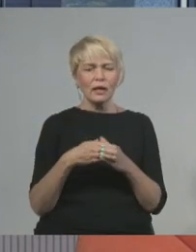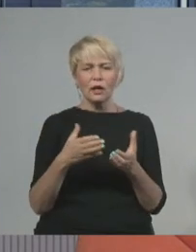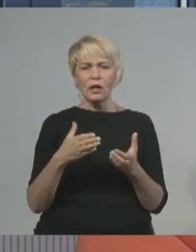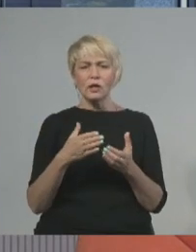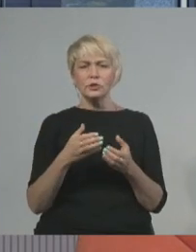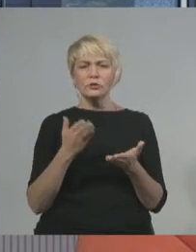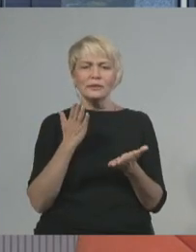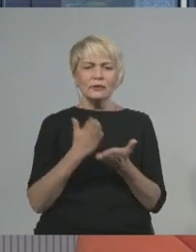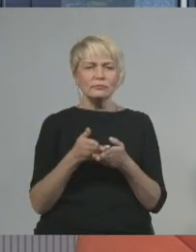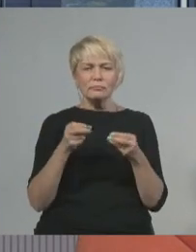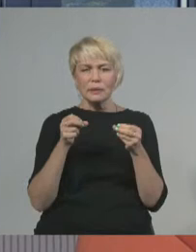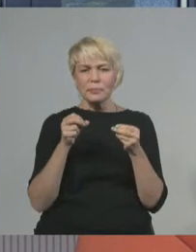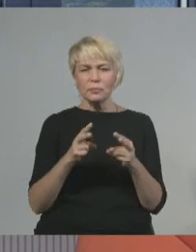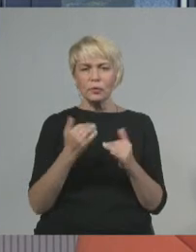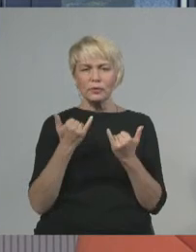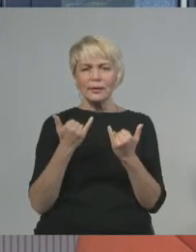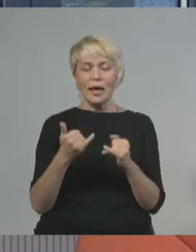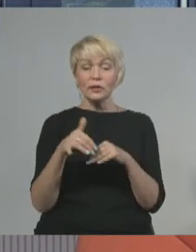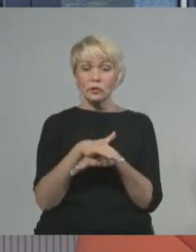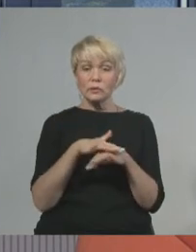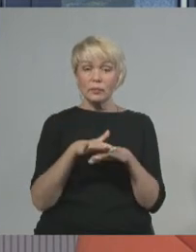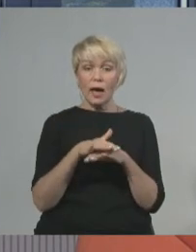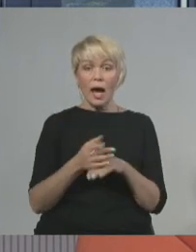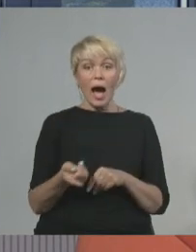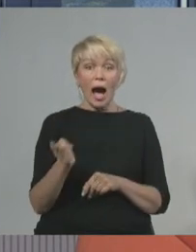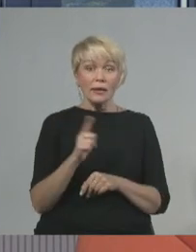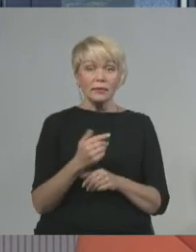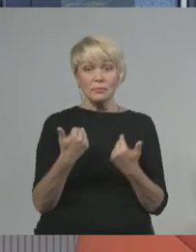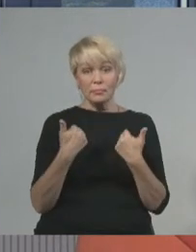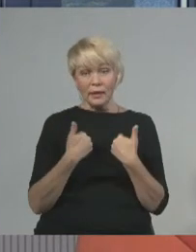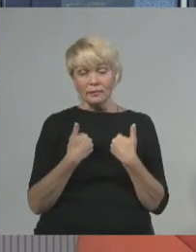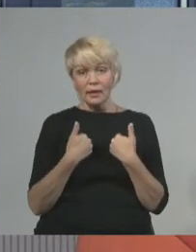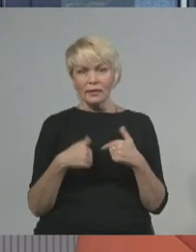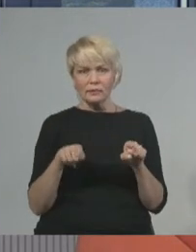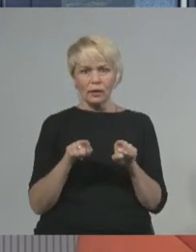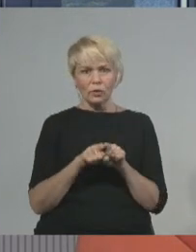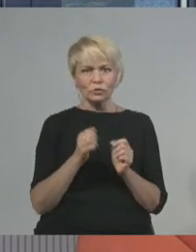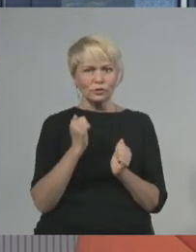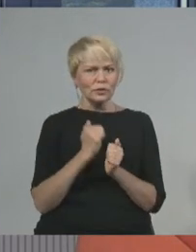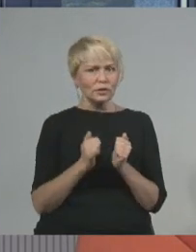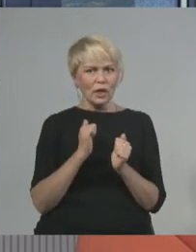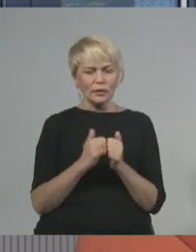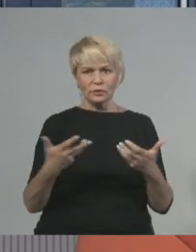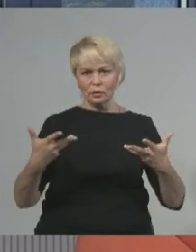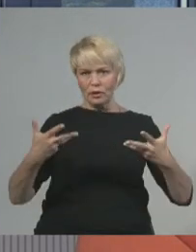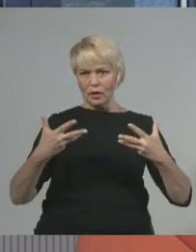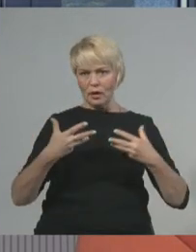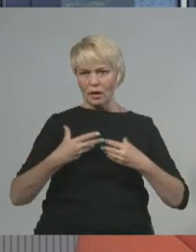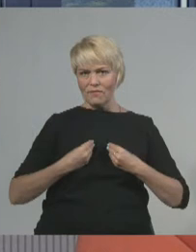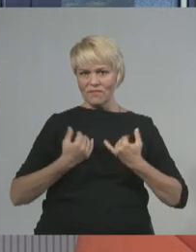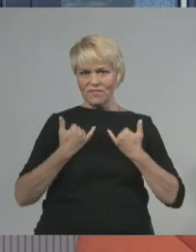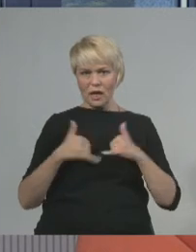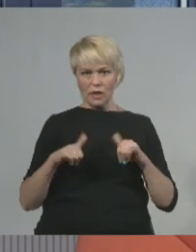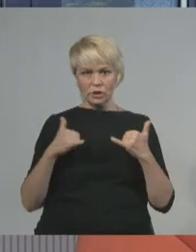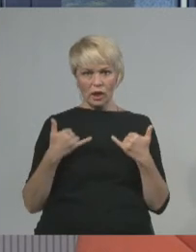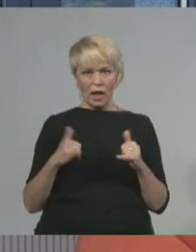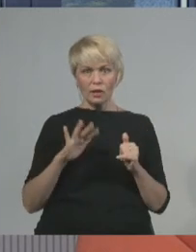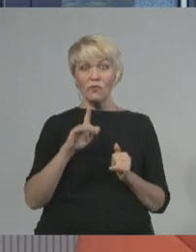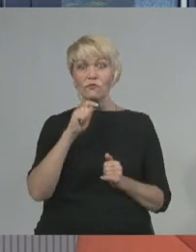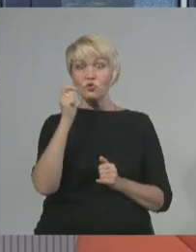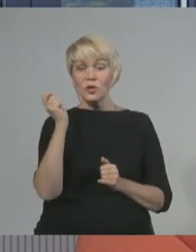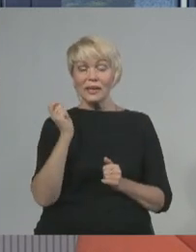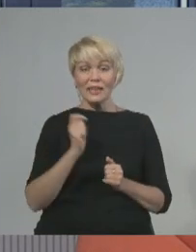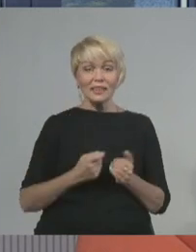struck me of course in a negative way covering that in ukraine is that because of that self this sort